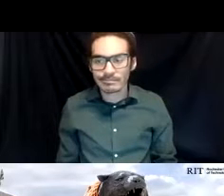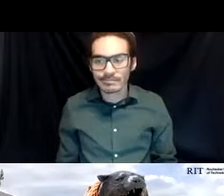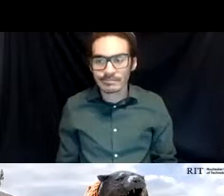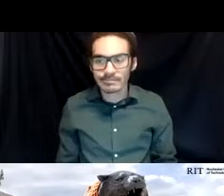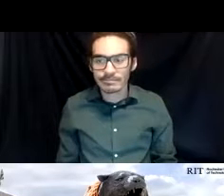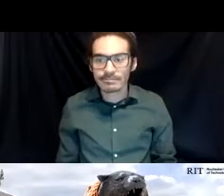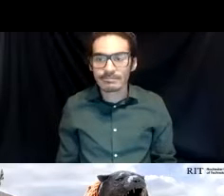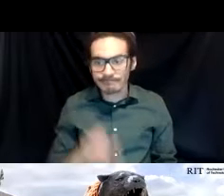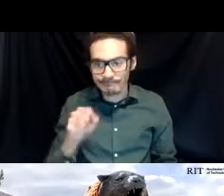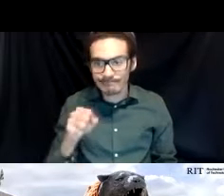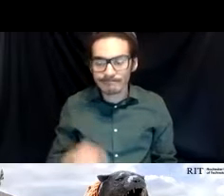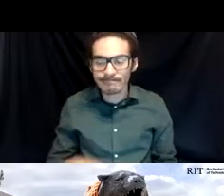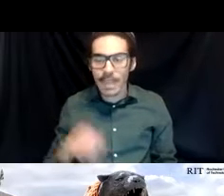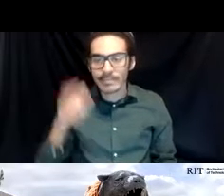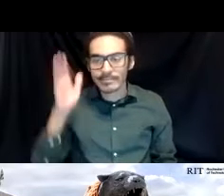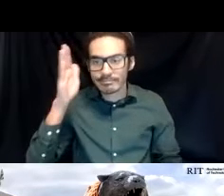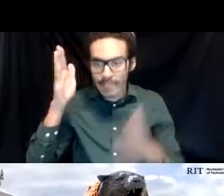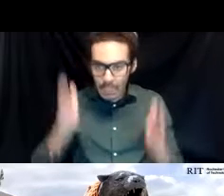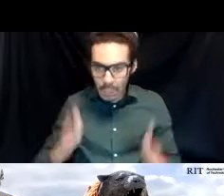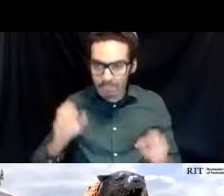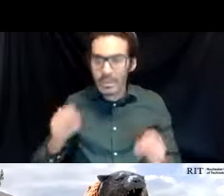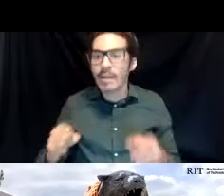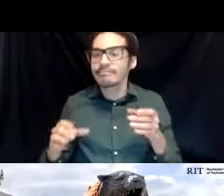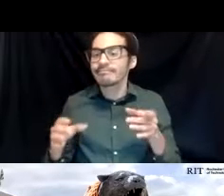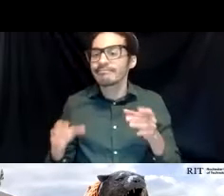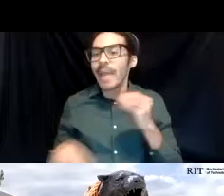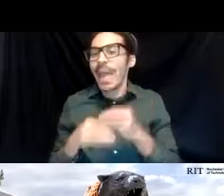the other speakers could say other suggestions.